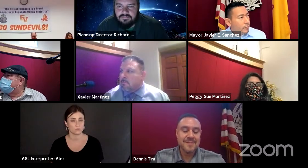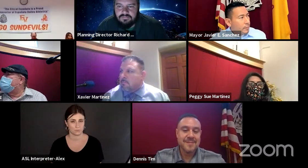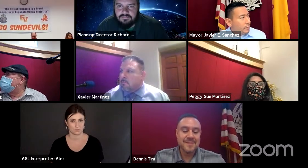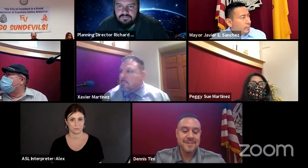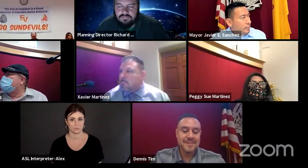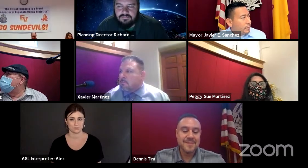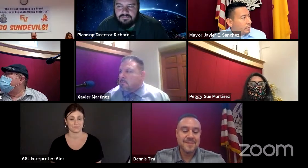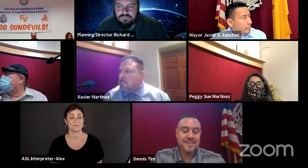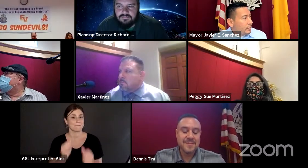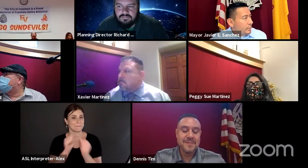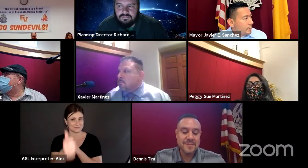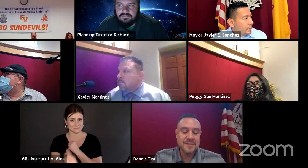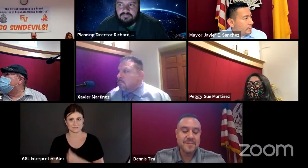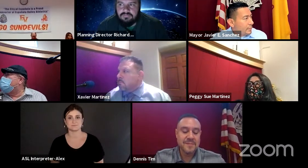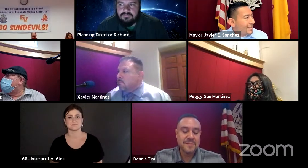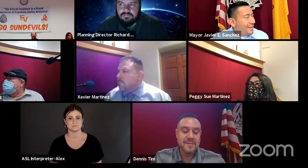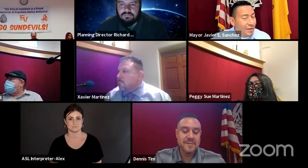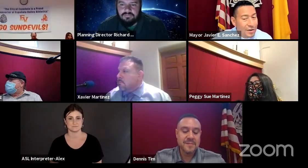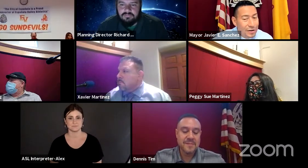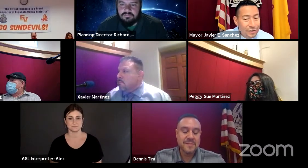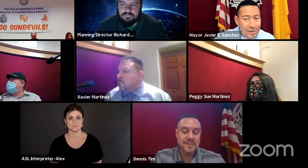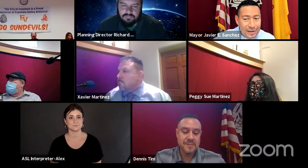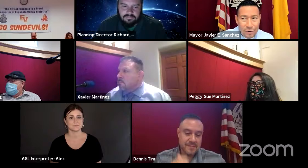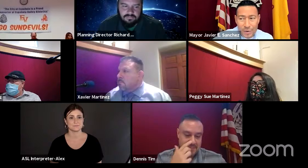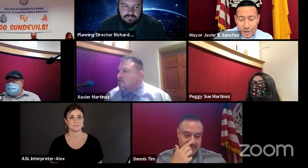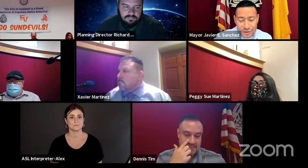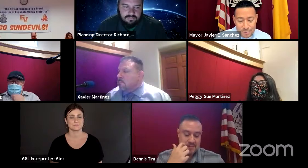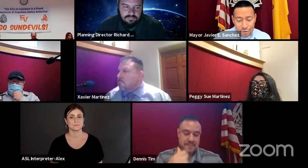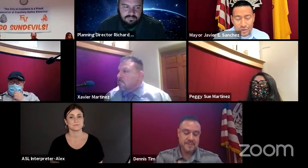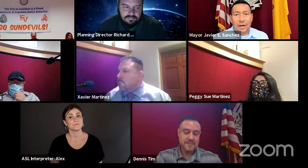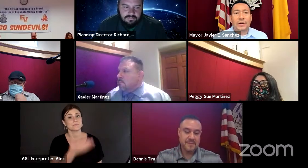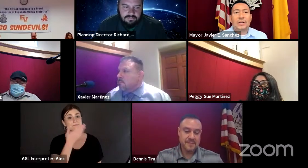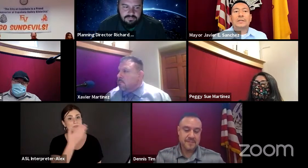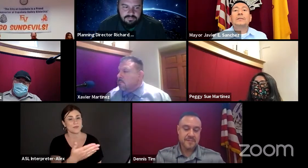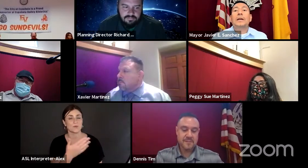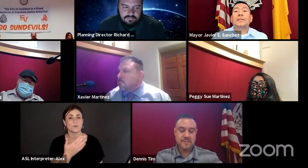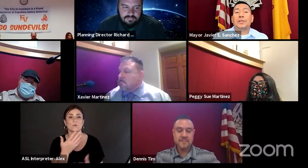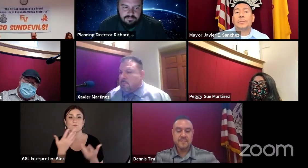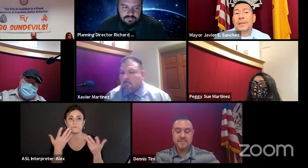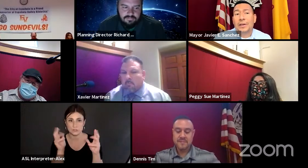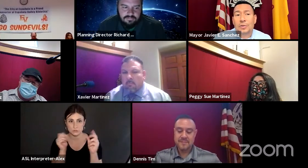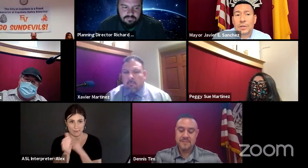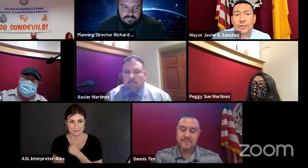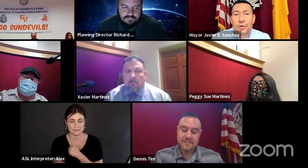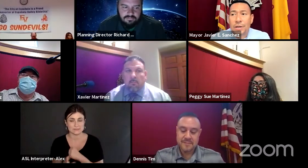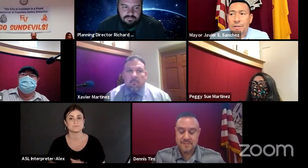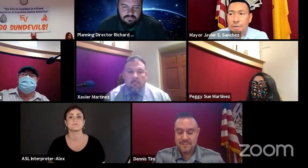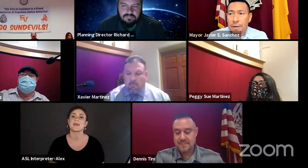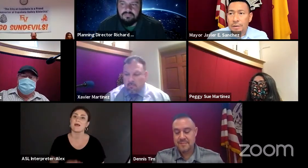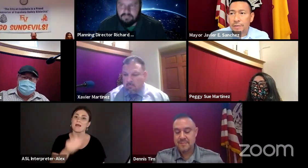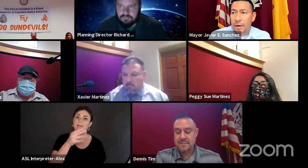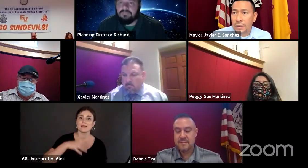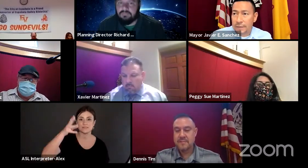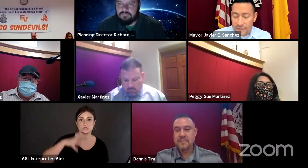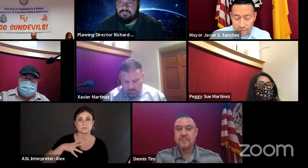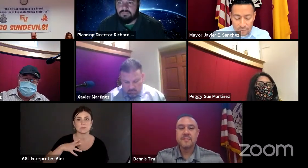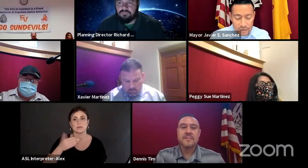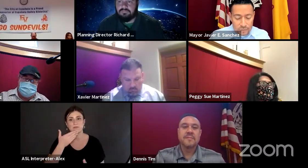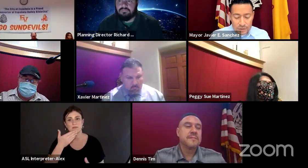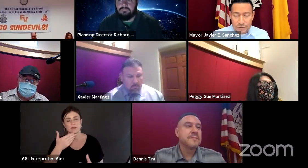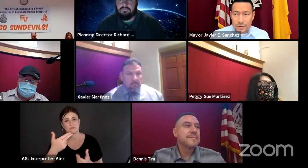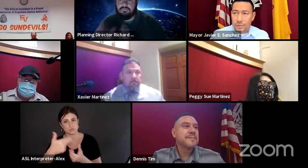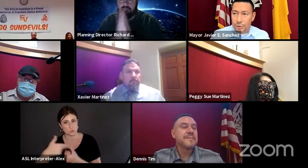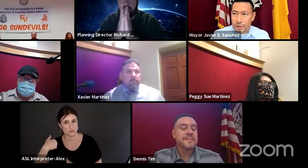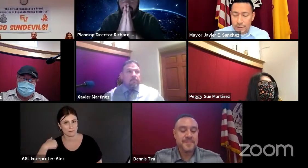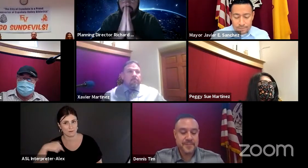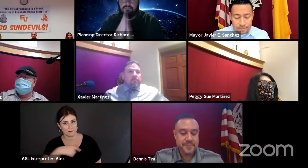2, 3, 4, 5. And motion carries. Very good. Thank you very much. The motion carries. Ladies and gentlemen, thank you so much for joining us today in favor of